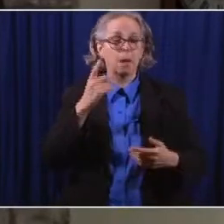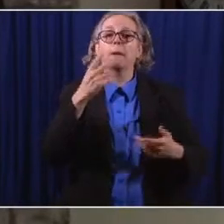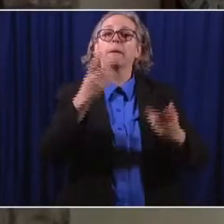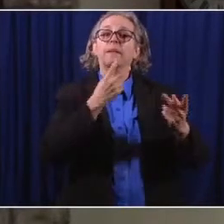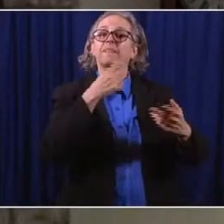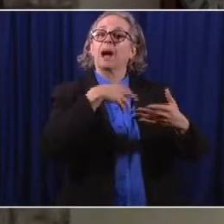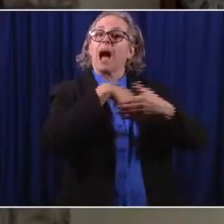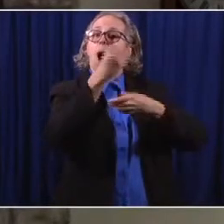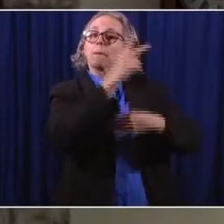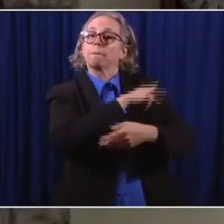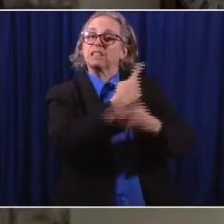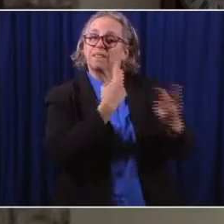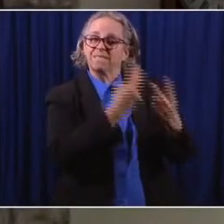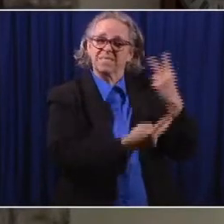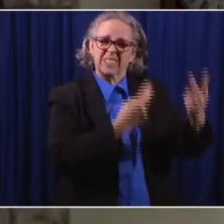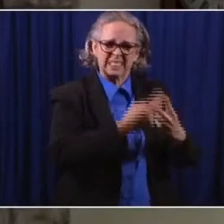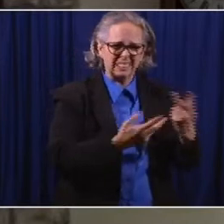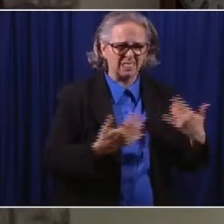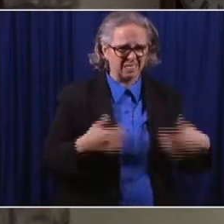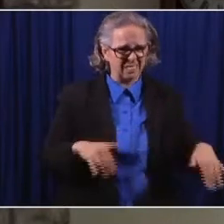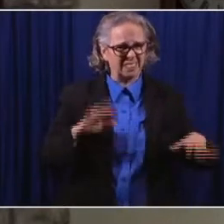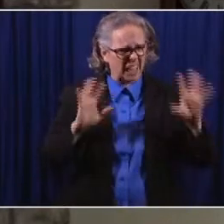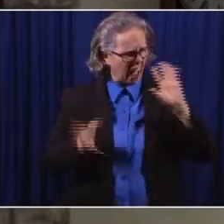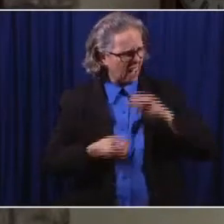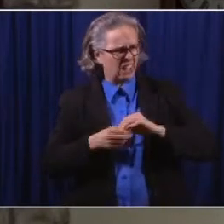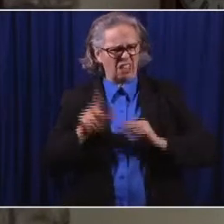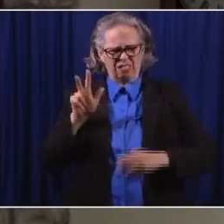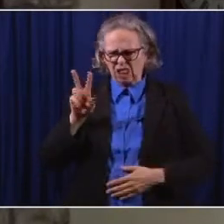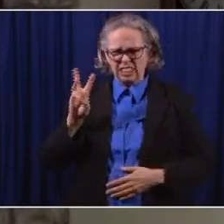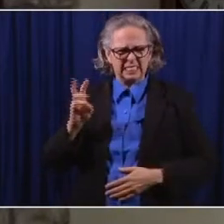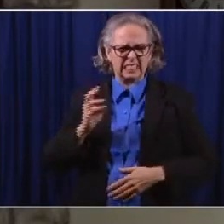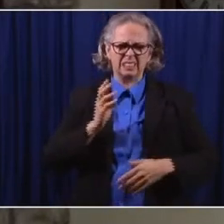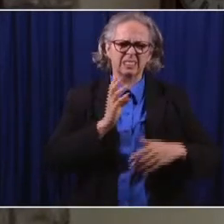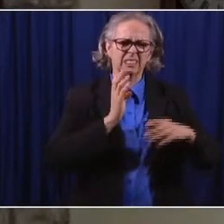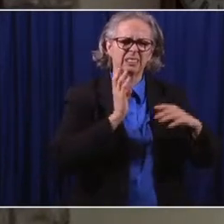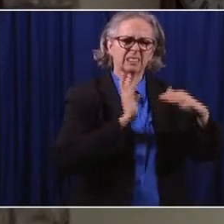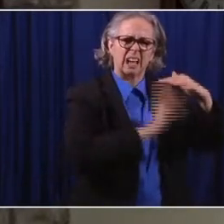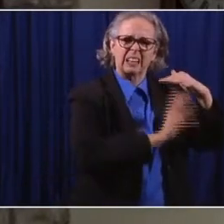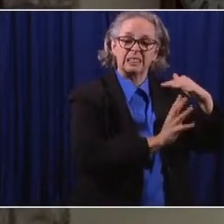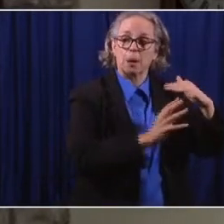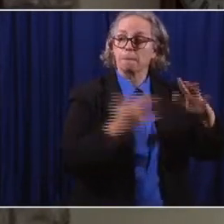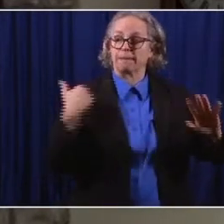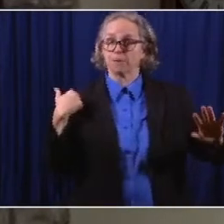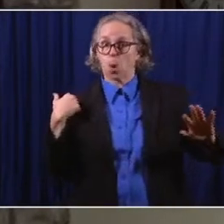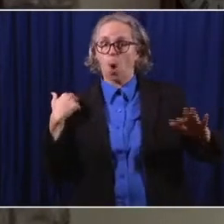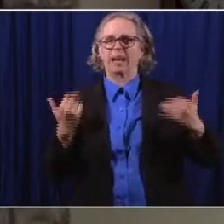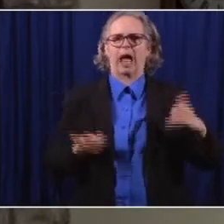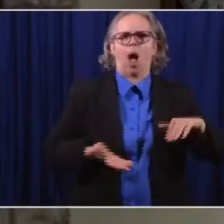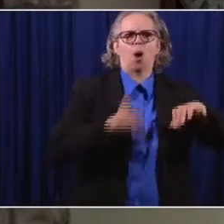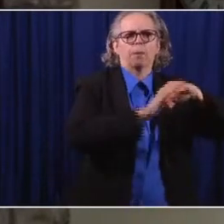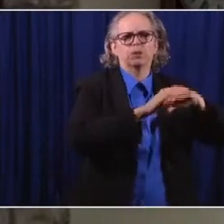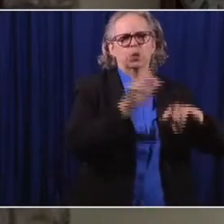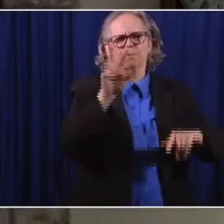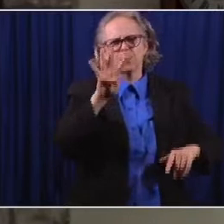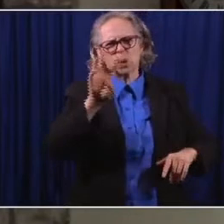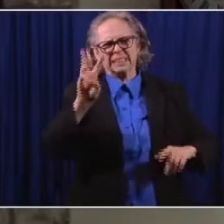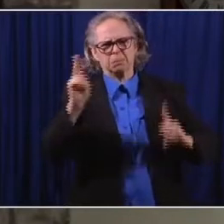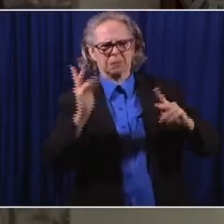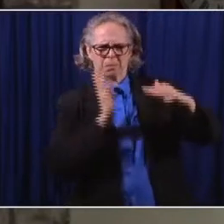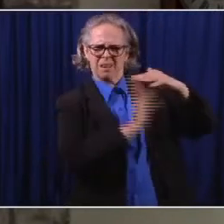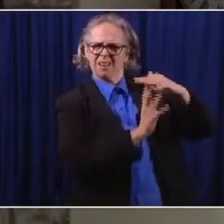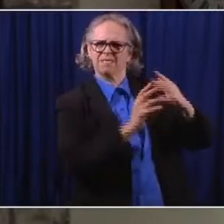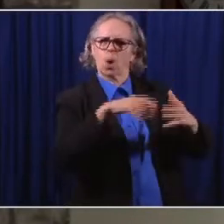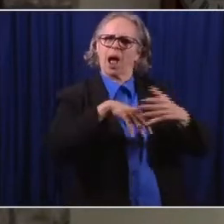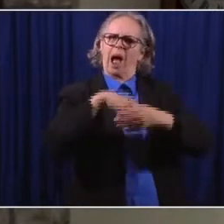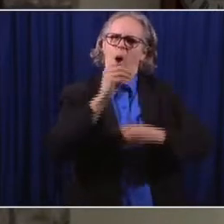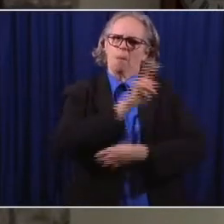visits per day on August 24th, now to 46.3 visits per day. We